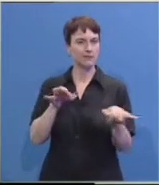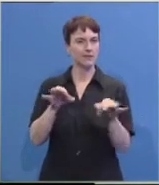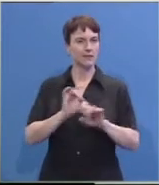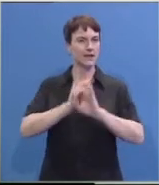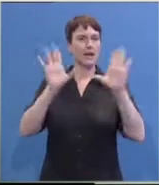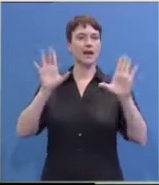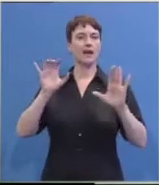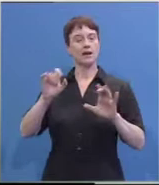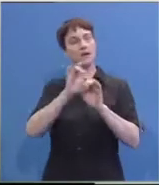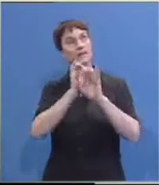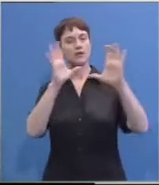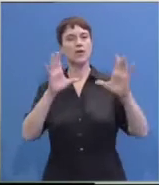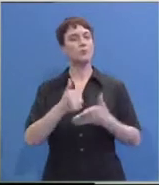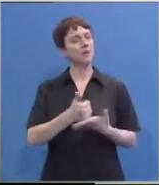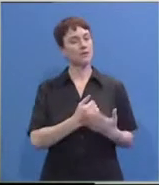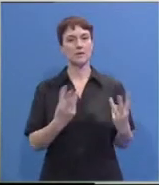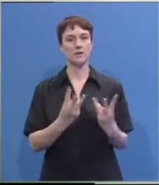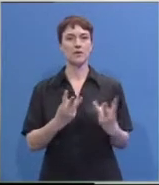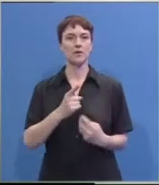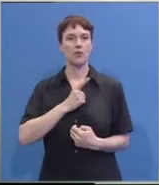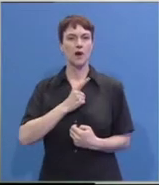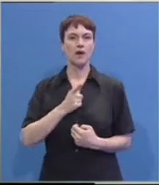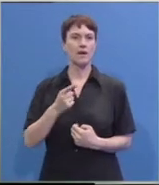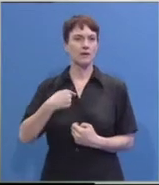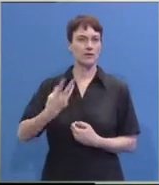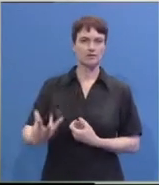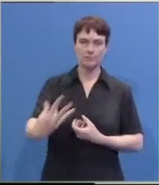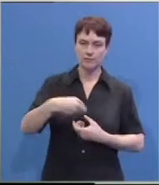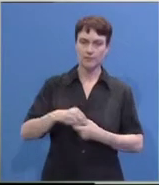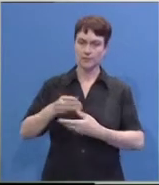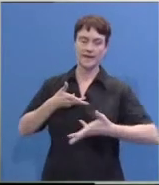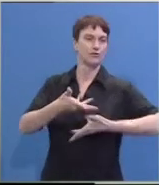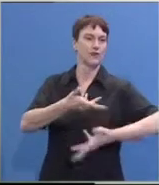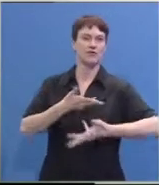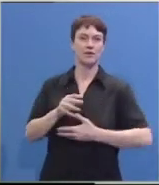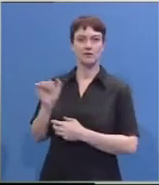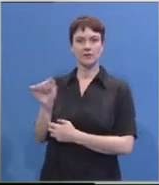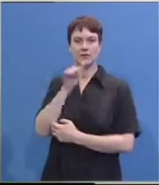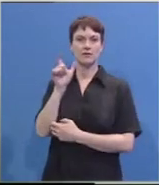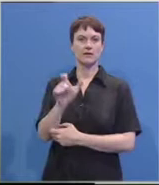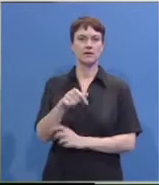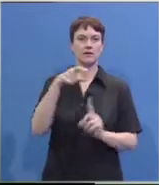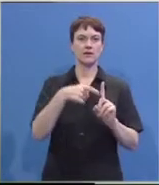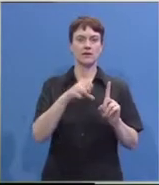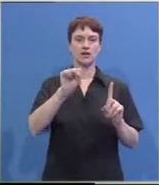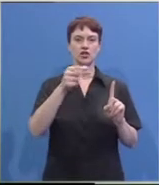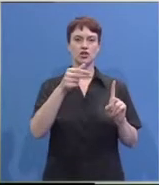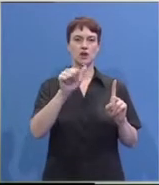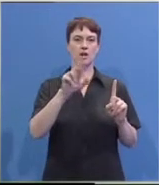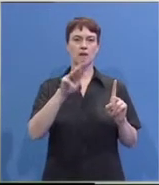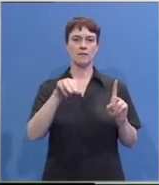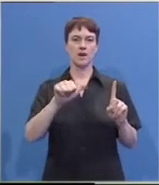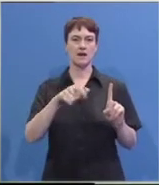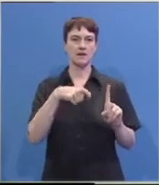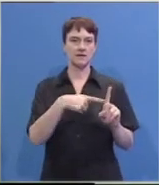benefit of his people in a way that truly engages and stirs them into action. The words there of Robin Sharma. A